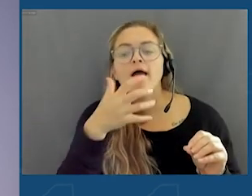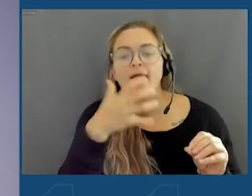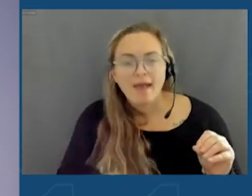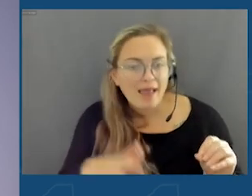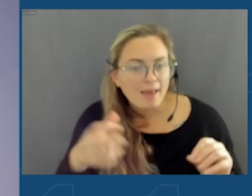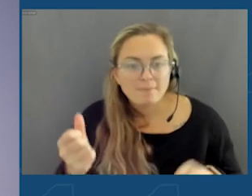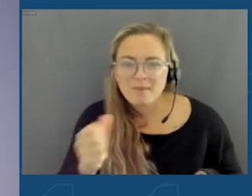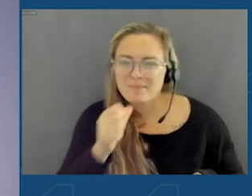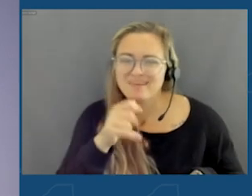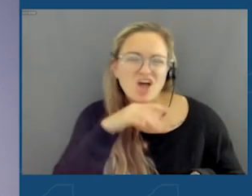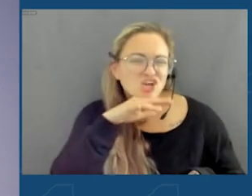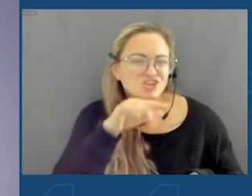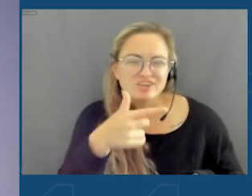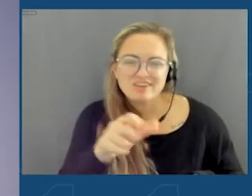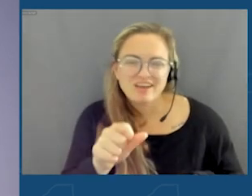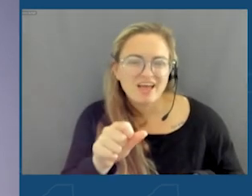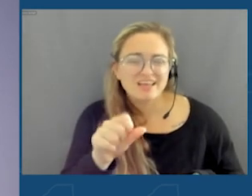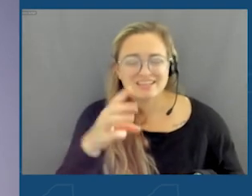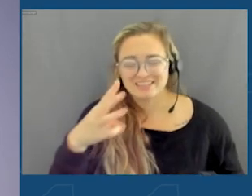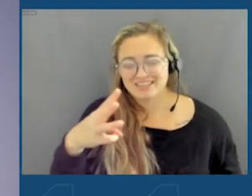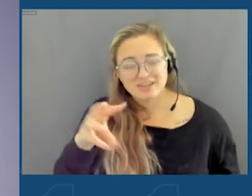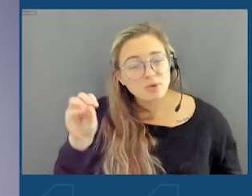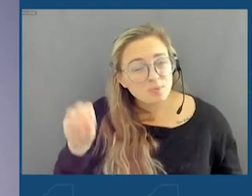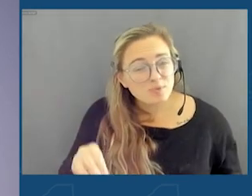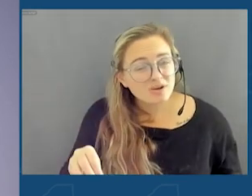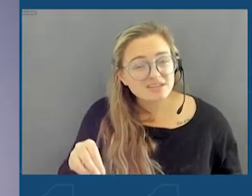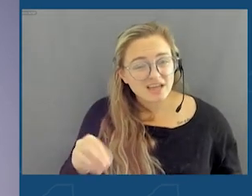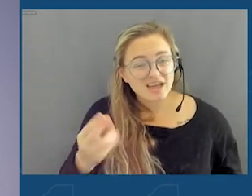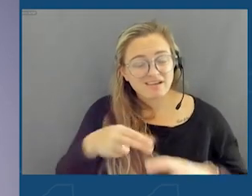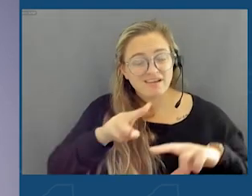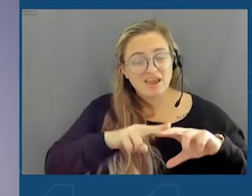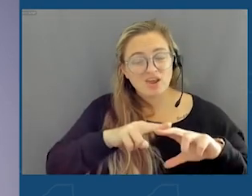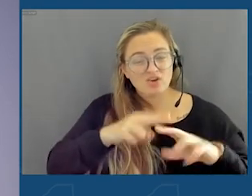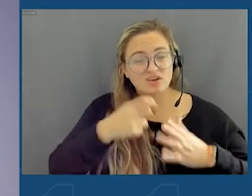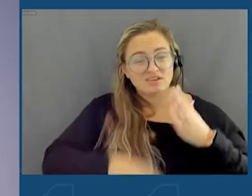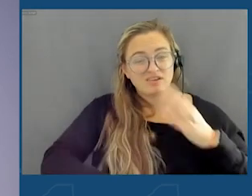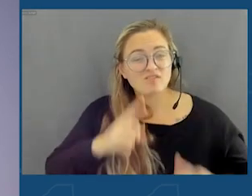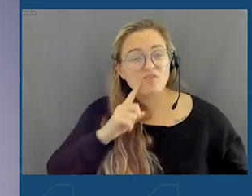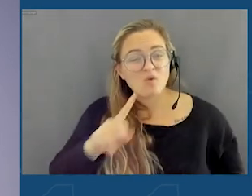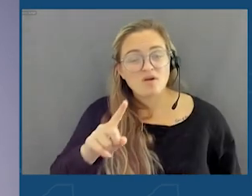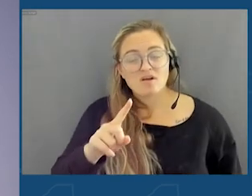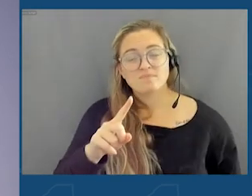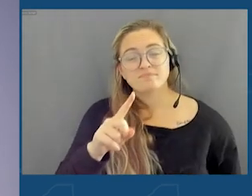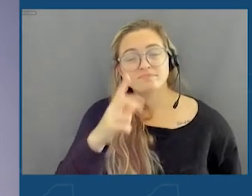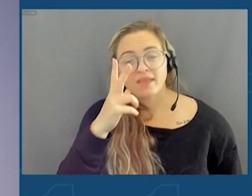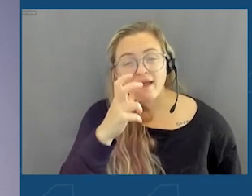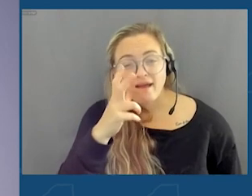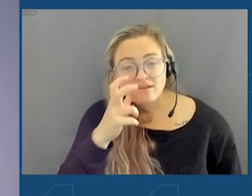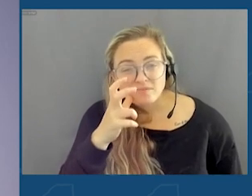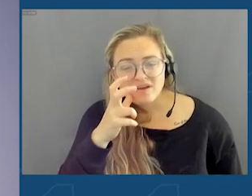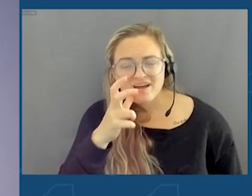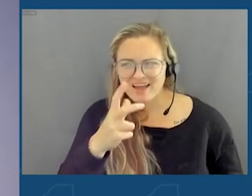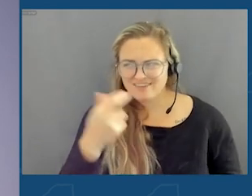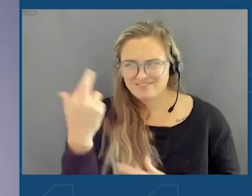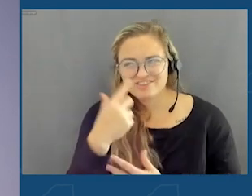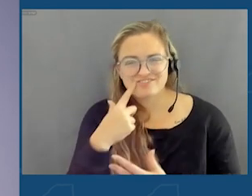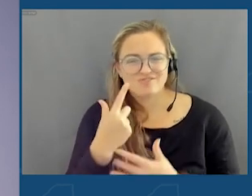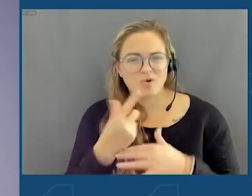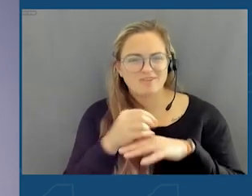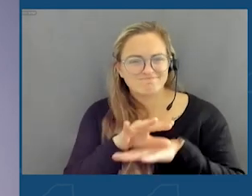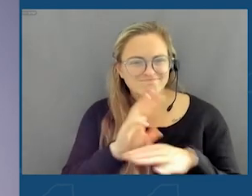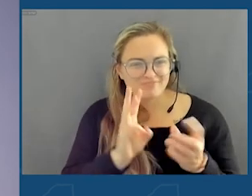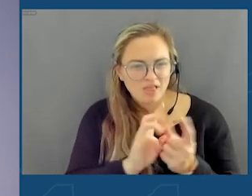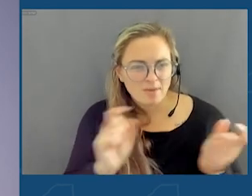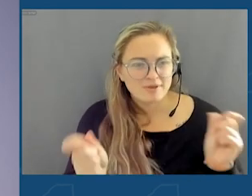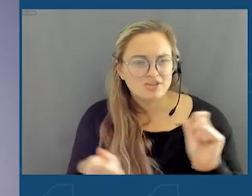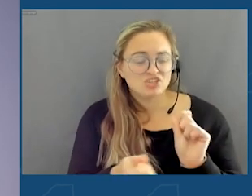dirty gas, which creates 16% increased rates of asthma and contributes to climate change. That's the future, and that's the